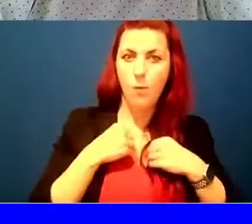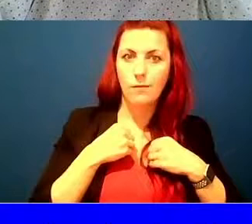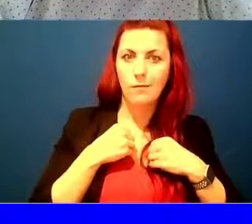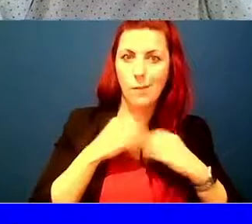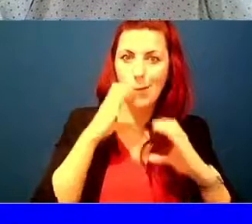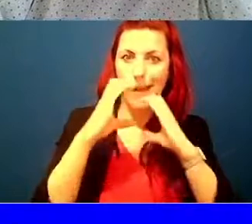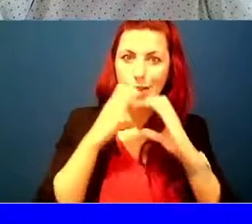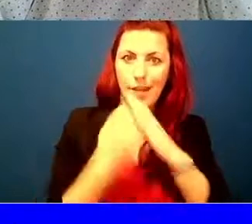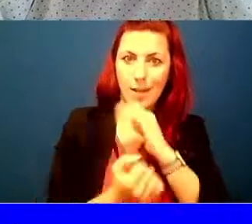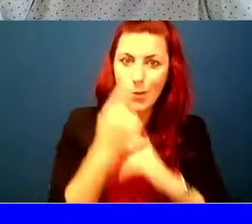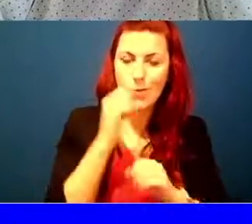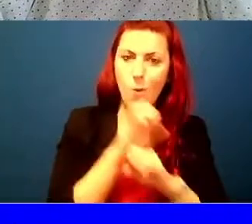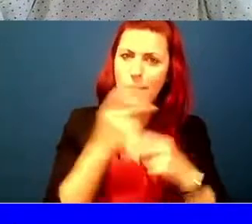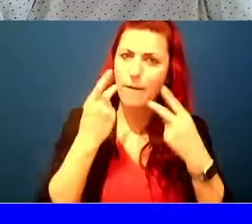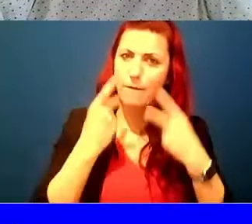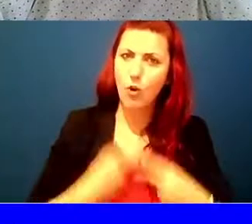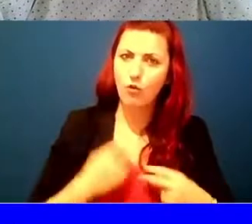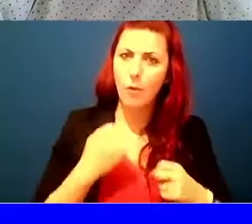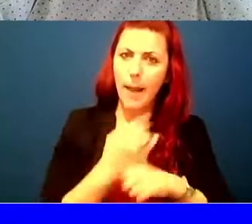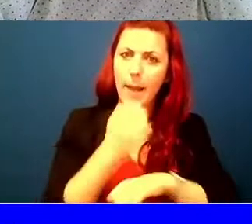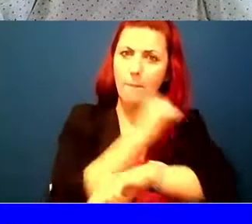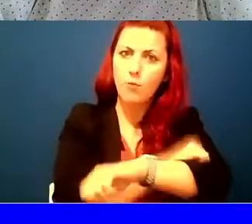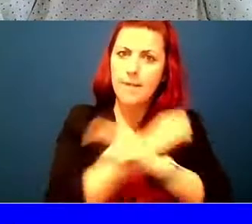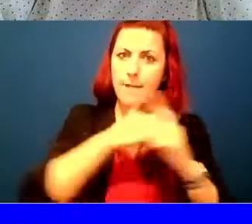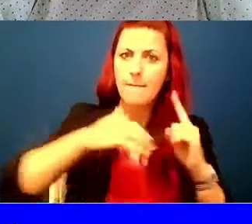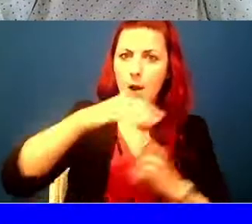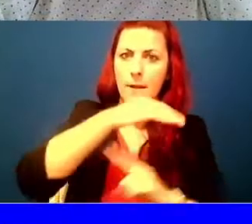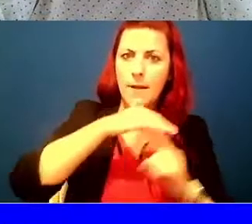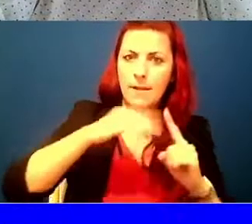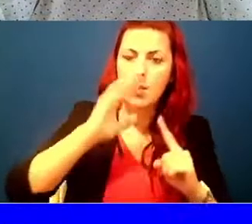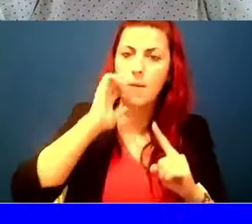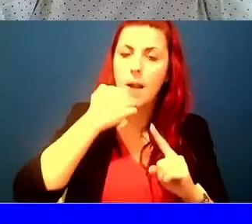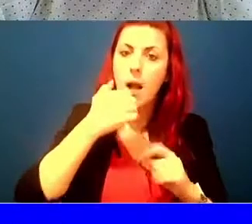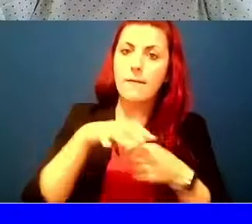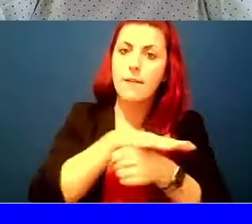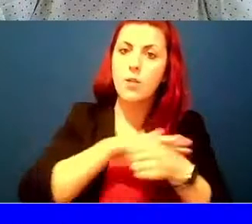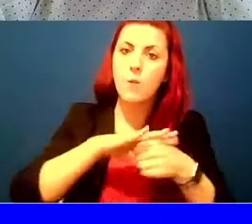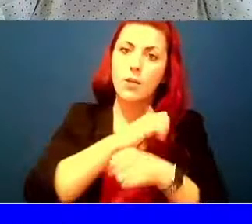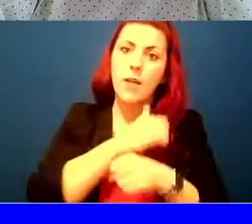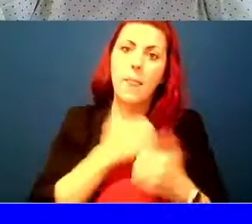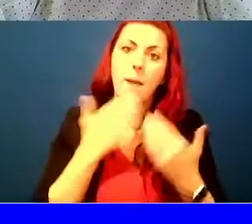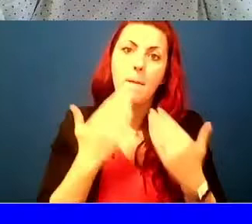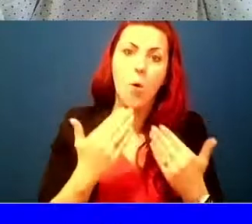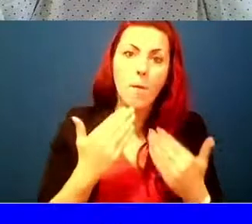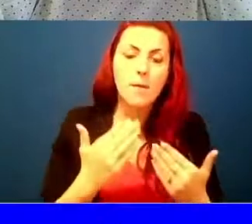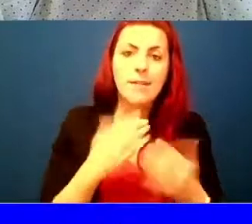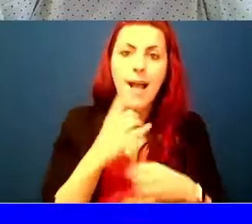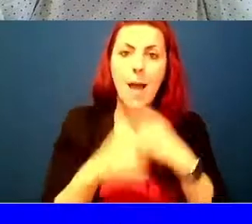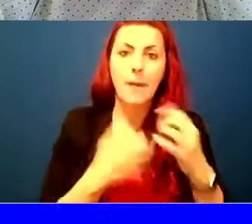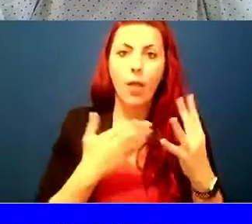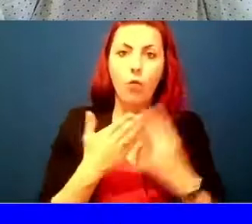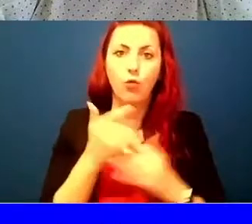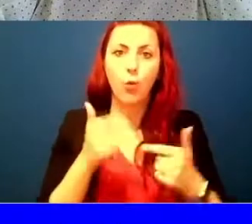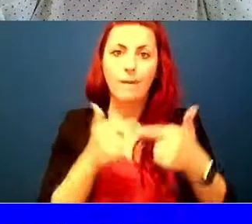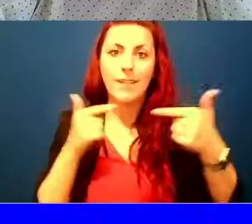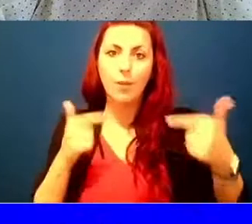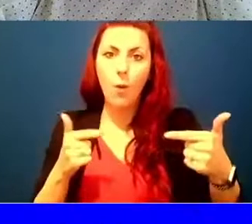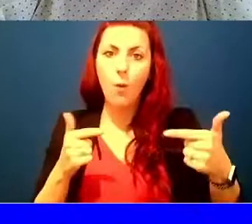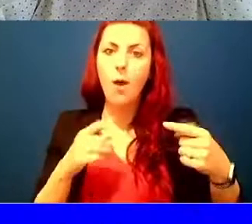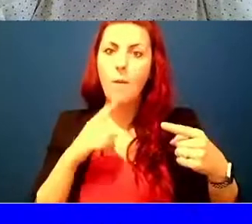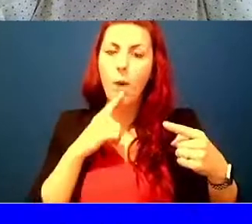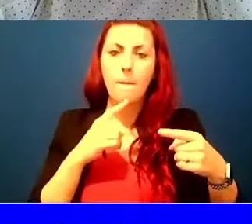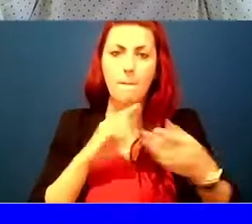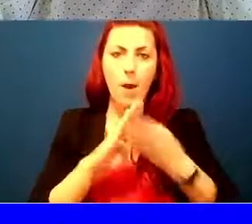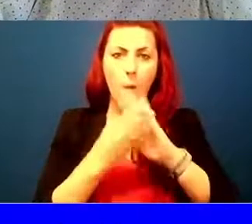environment. Because of the situation at the minute, the hearings that have taken place have been by video link, and that has made it more problematic